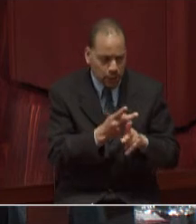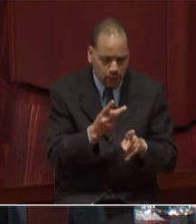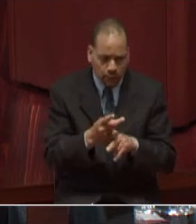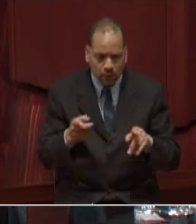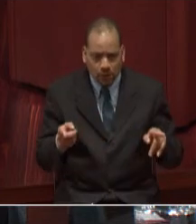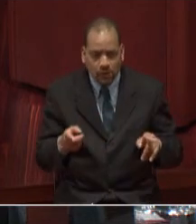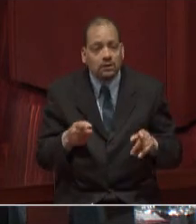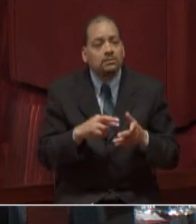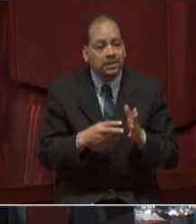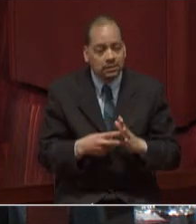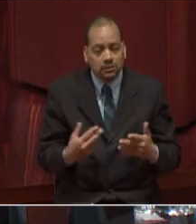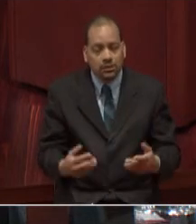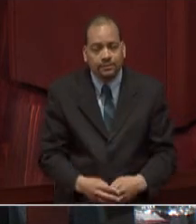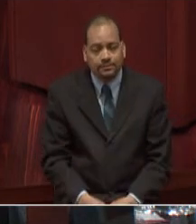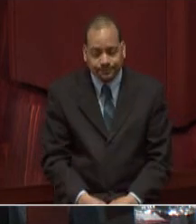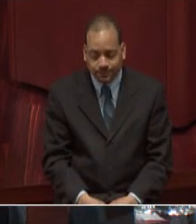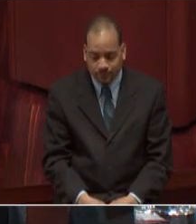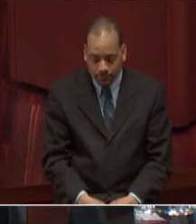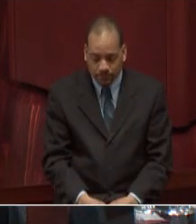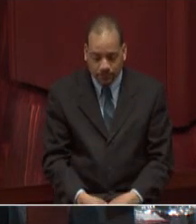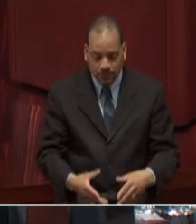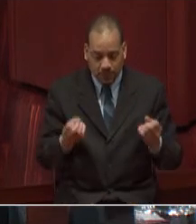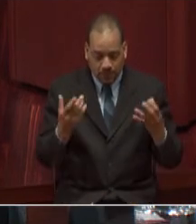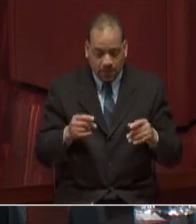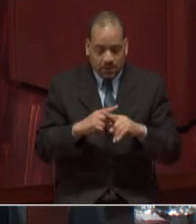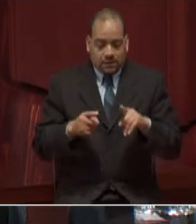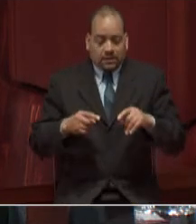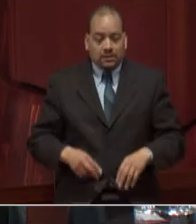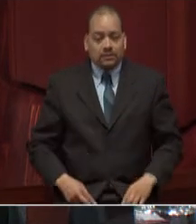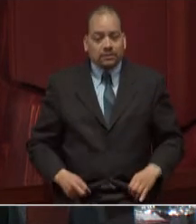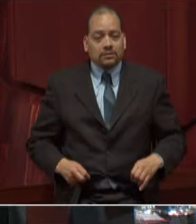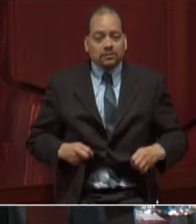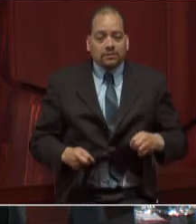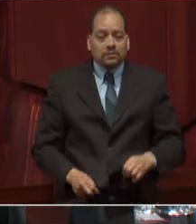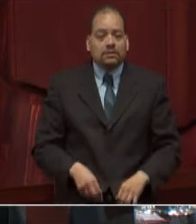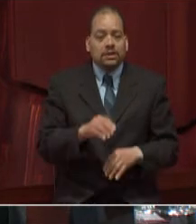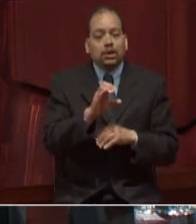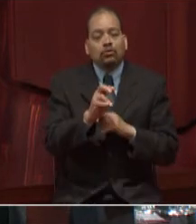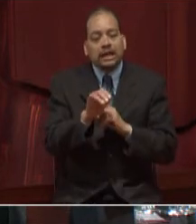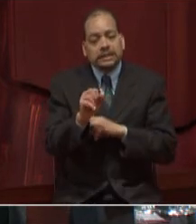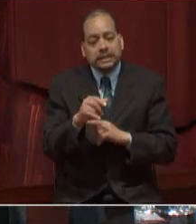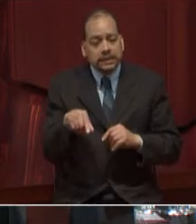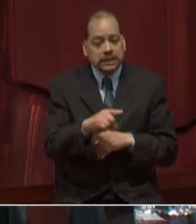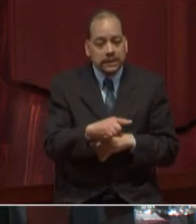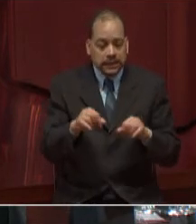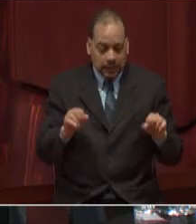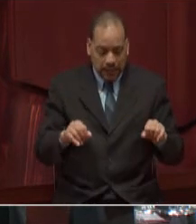And so to summarize a lot of different crises, he was able to